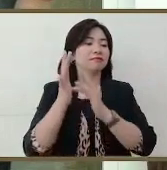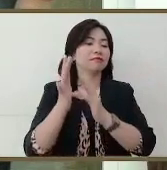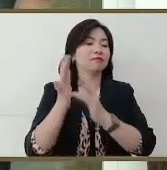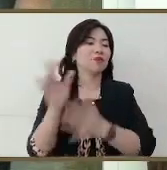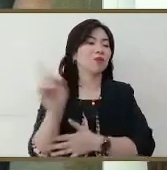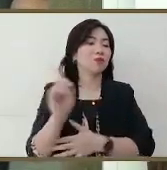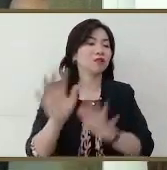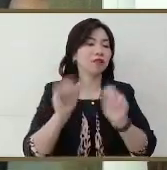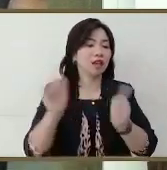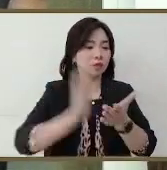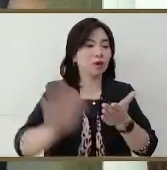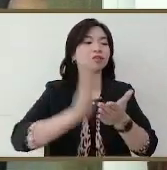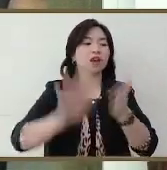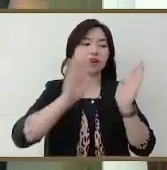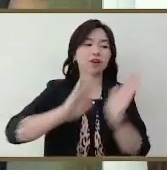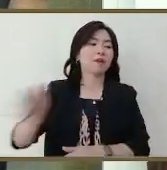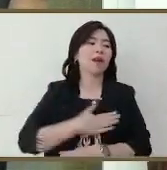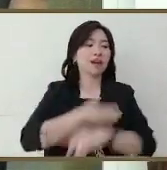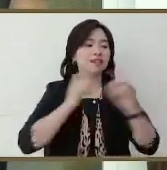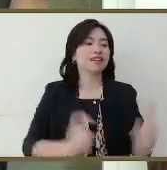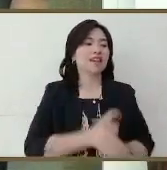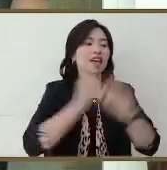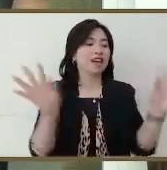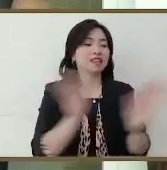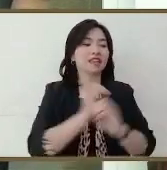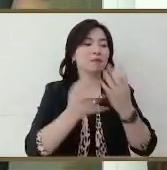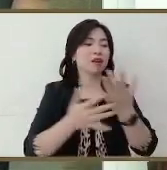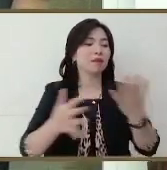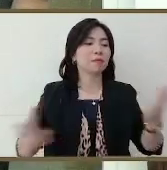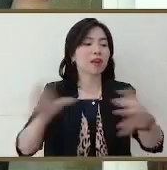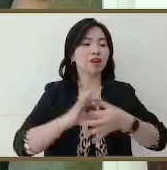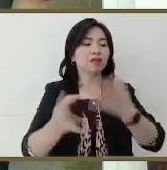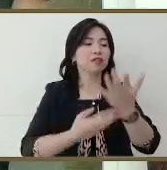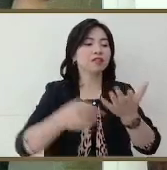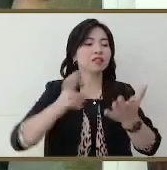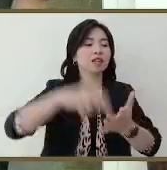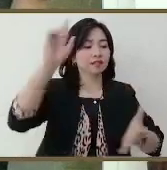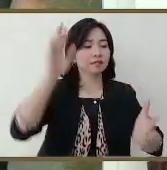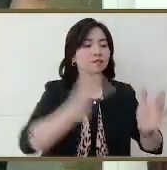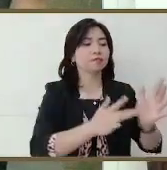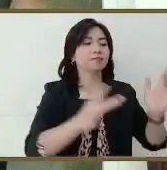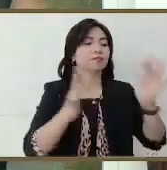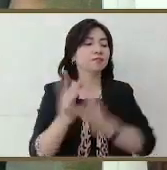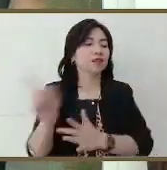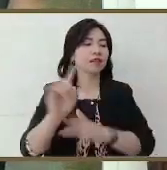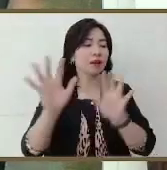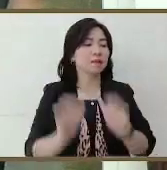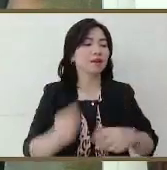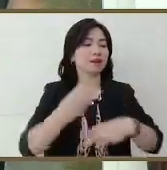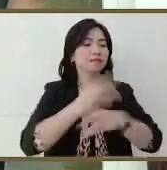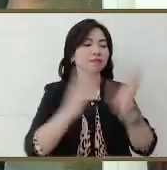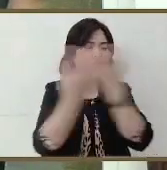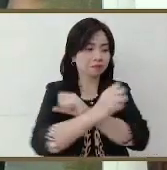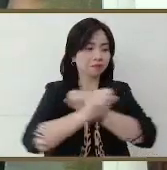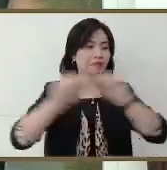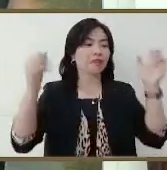Lamb. What can wash away my sin? Nothing but the blood of the risen Lamb. What can make